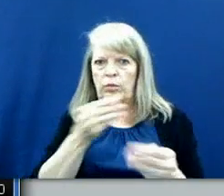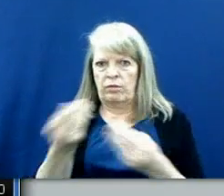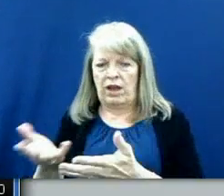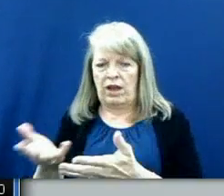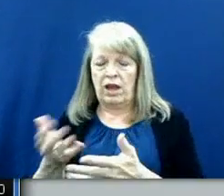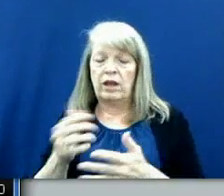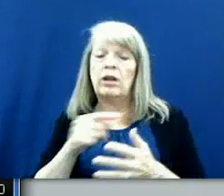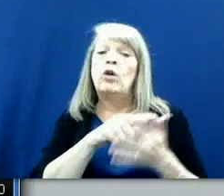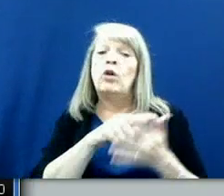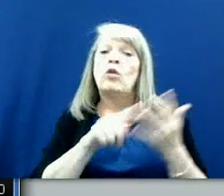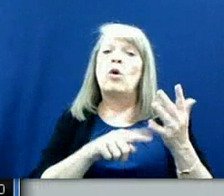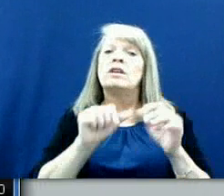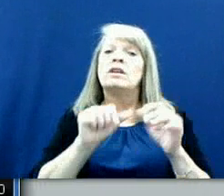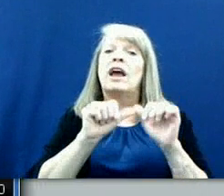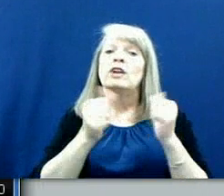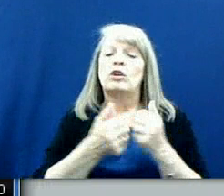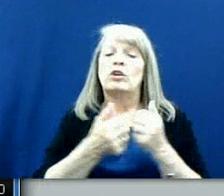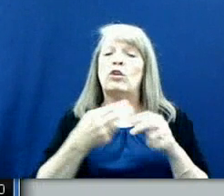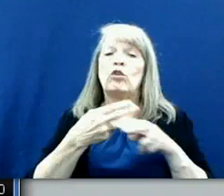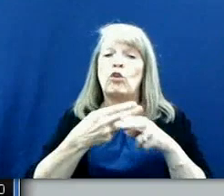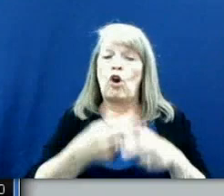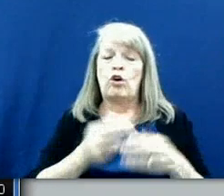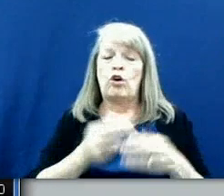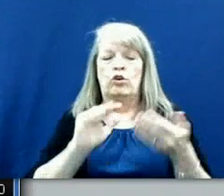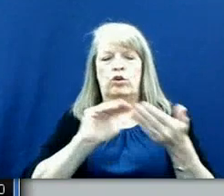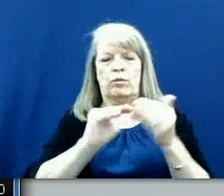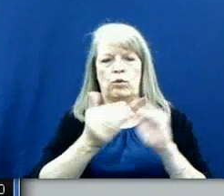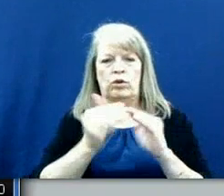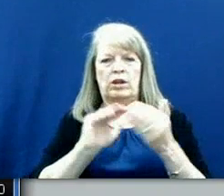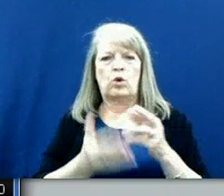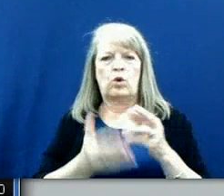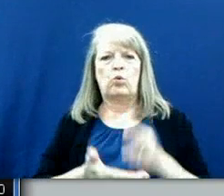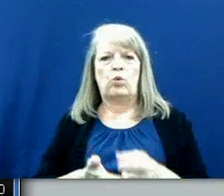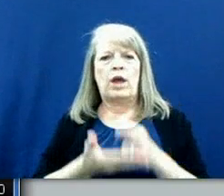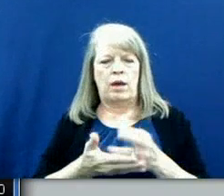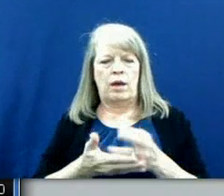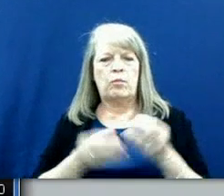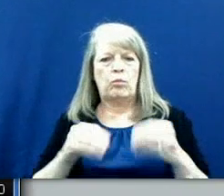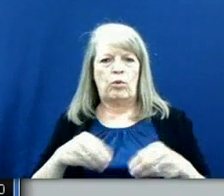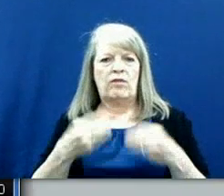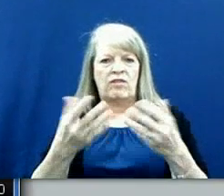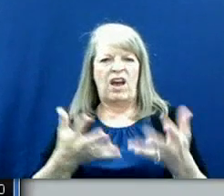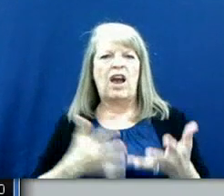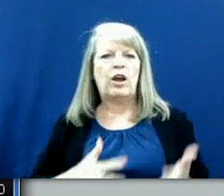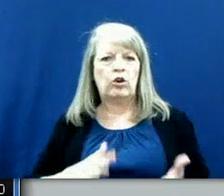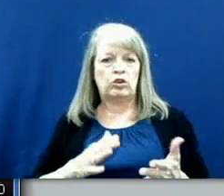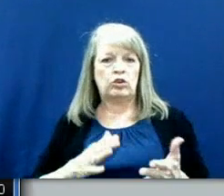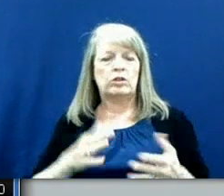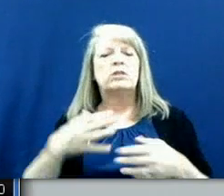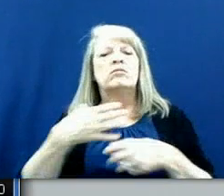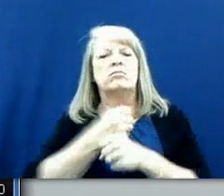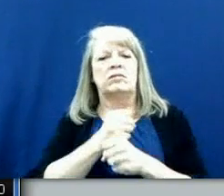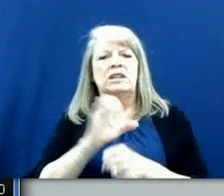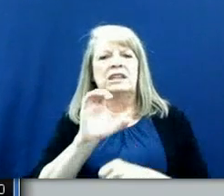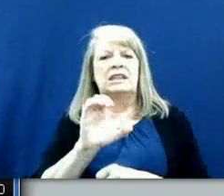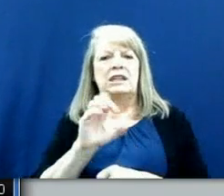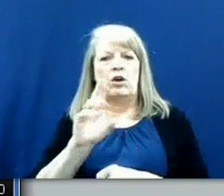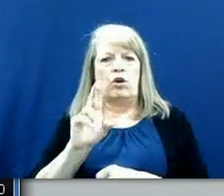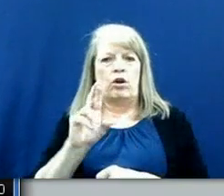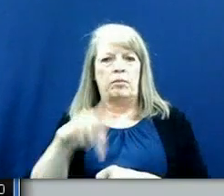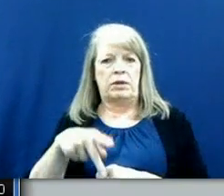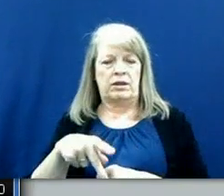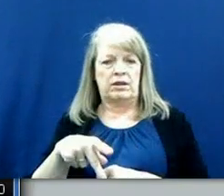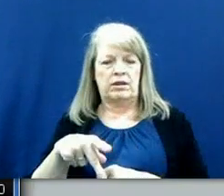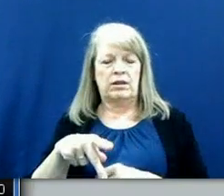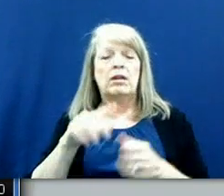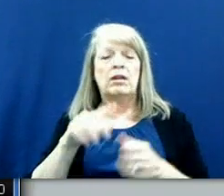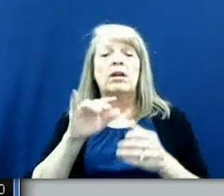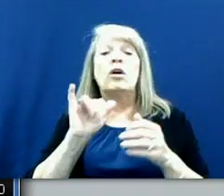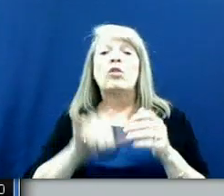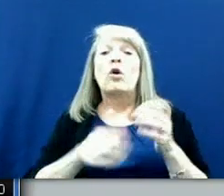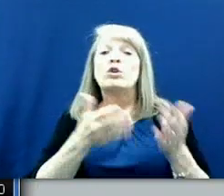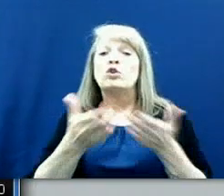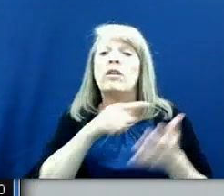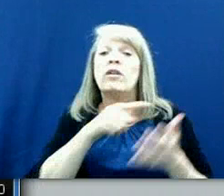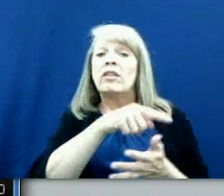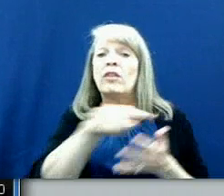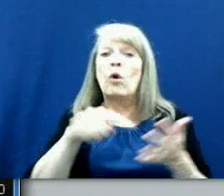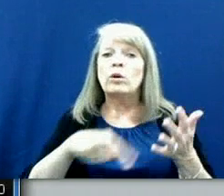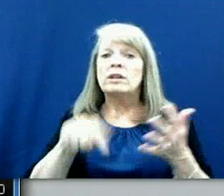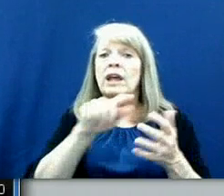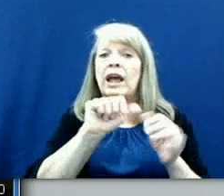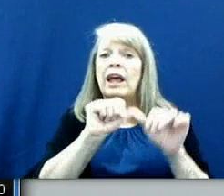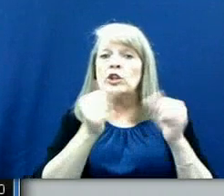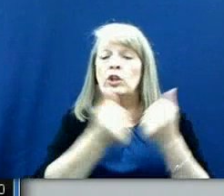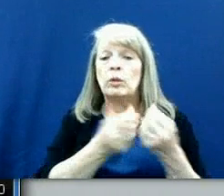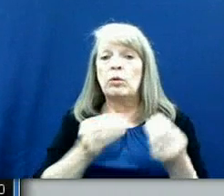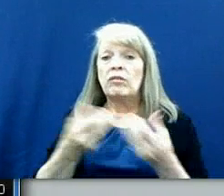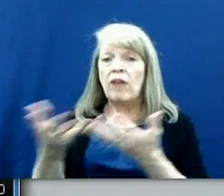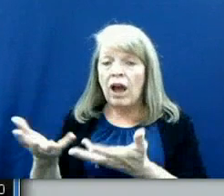These agencies are referred to as community rehab providers, or CRPs. The services in these agencies may